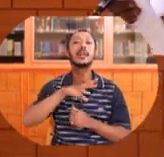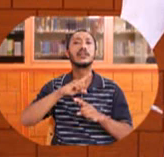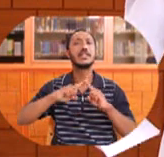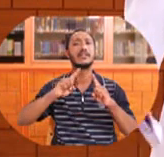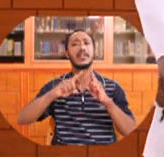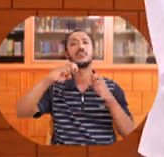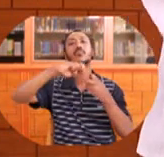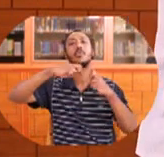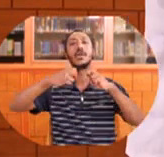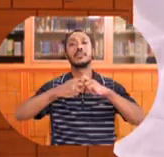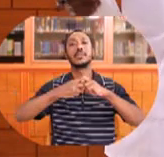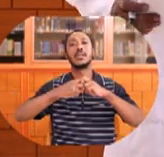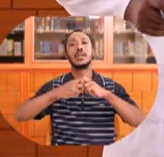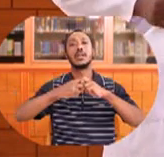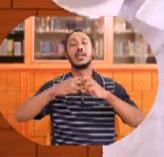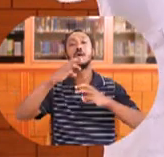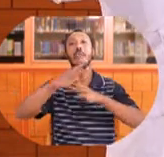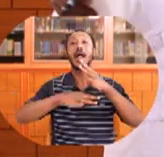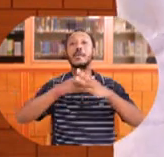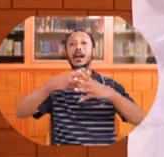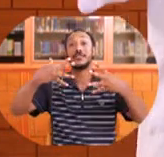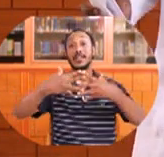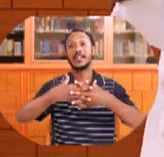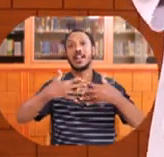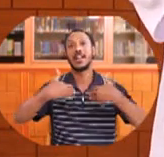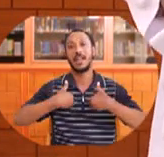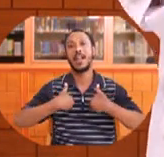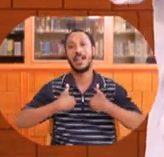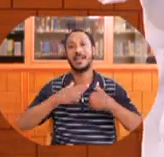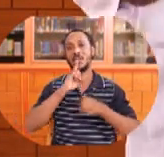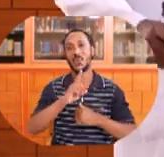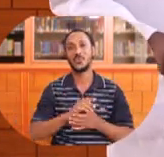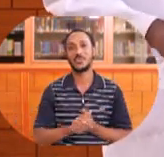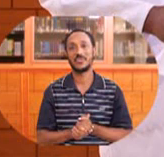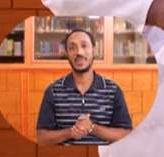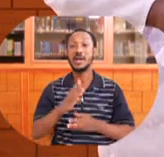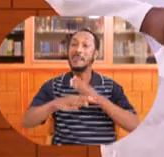given nation. You can say worldwide problem. It can